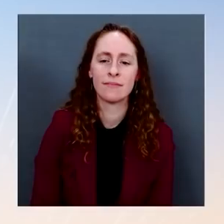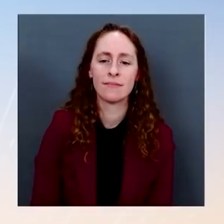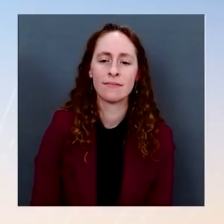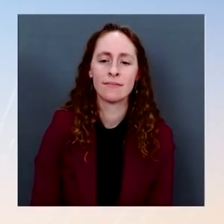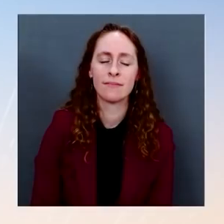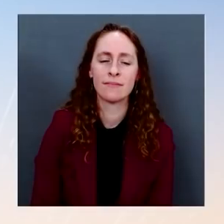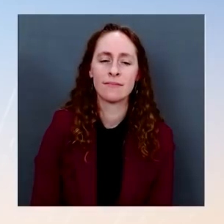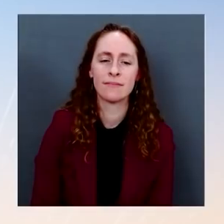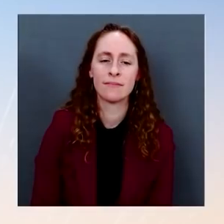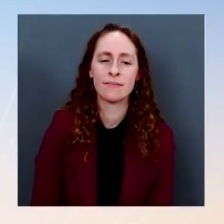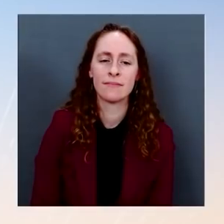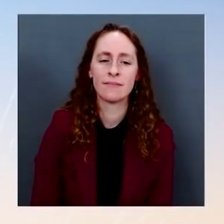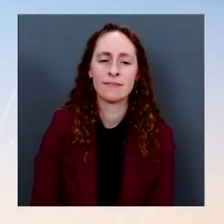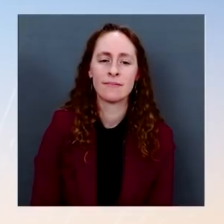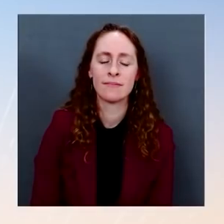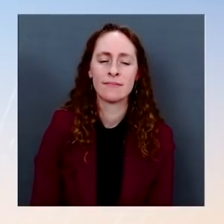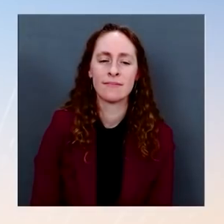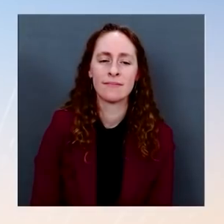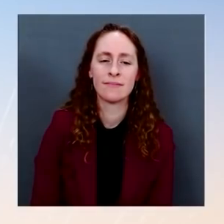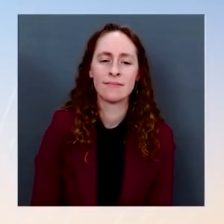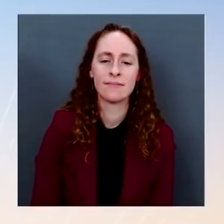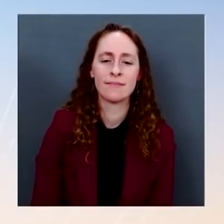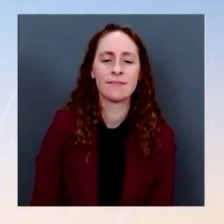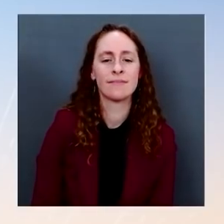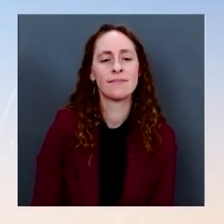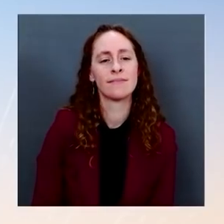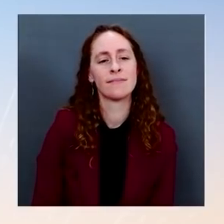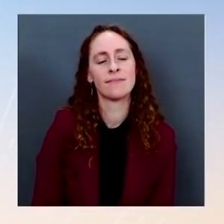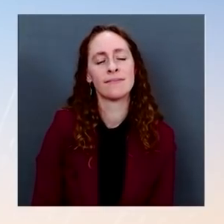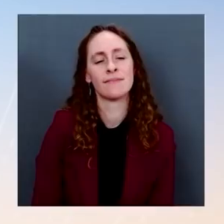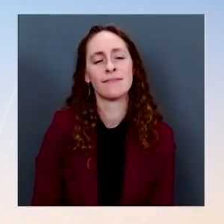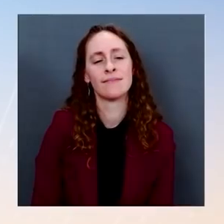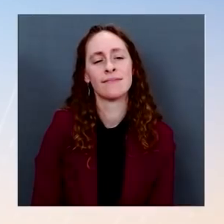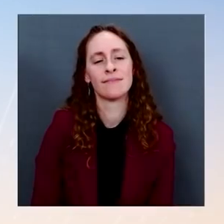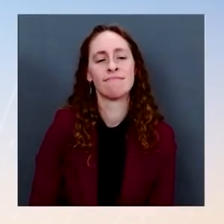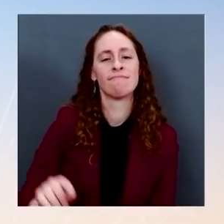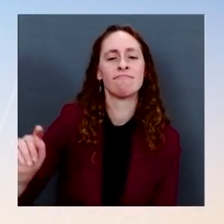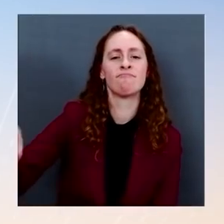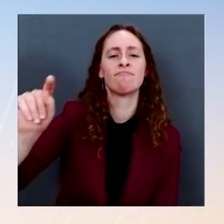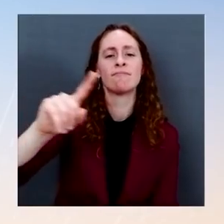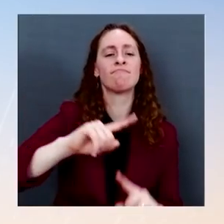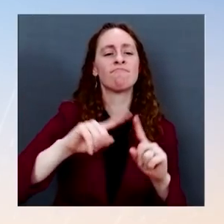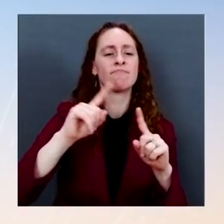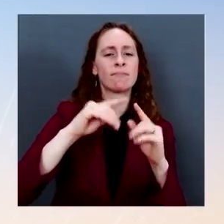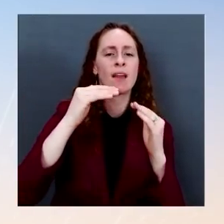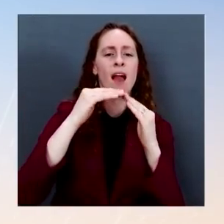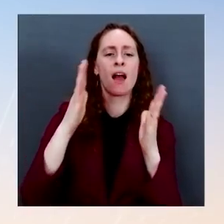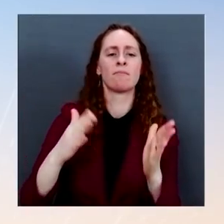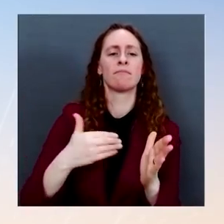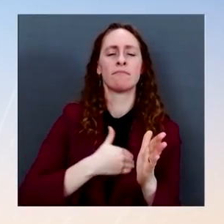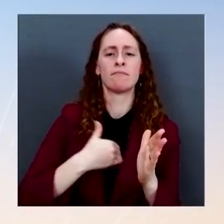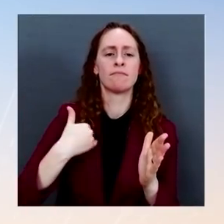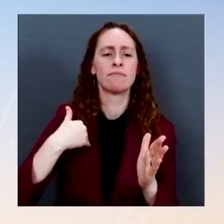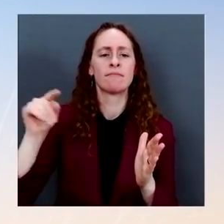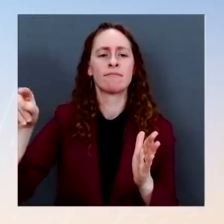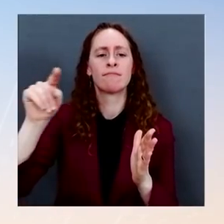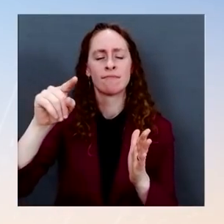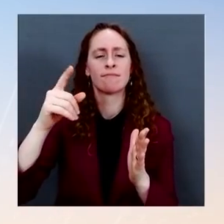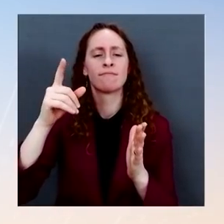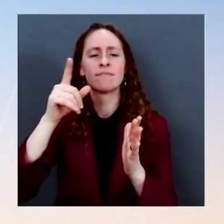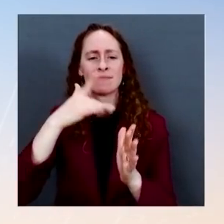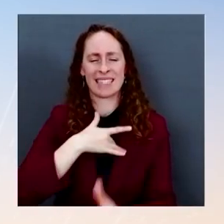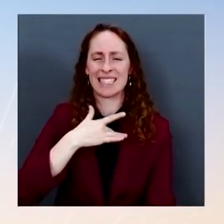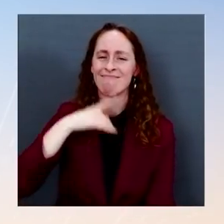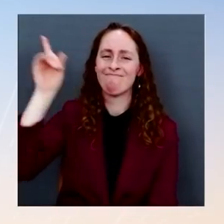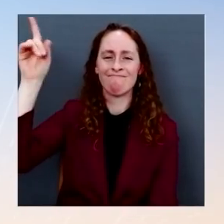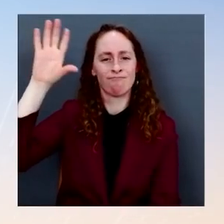Back Better and also voting rights. What's the response to what she said? Let me say first on your first question, this is a very good one. I think the